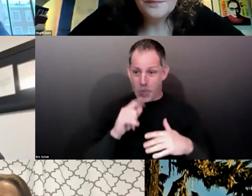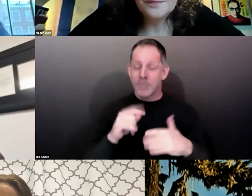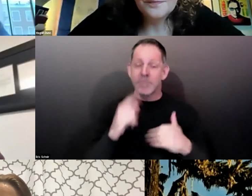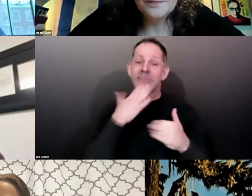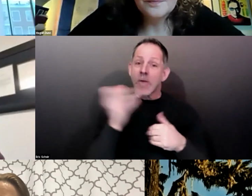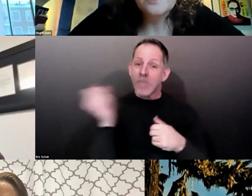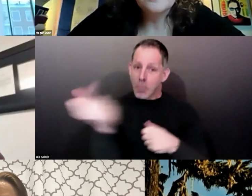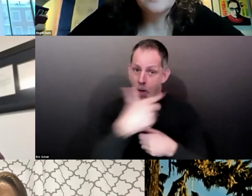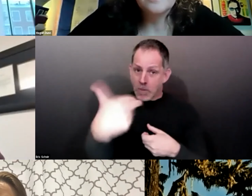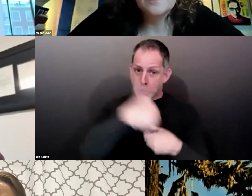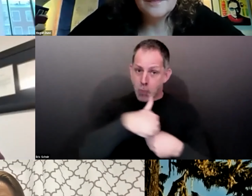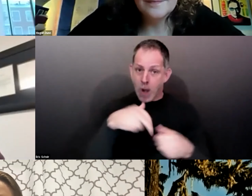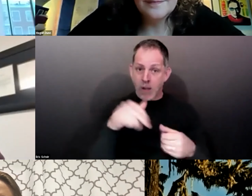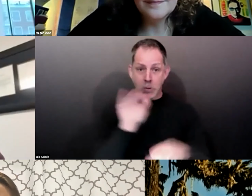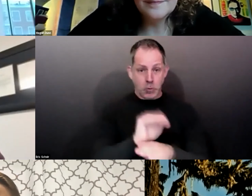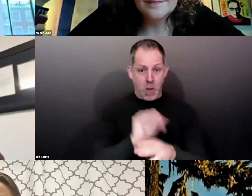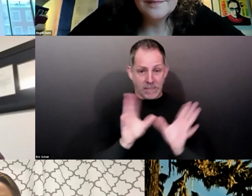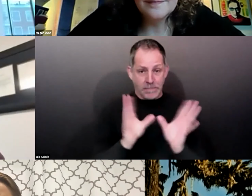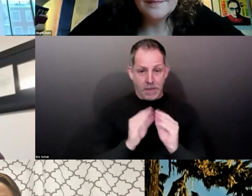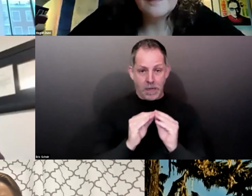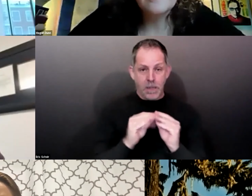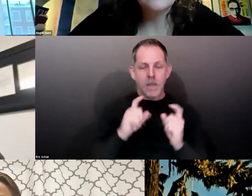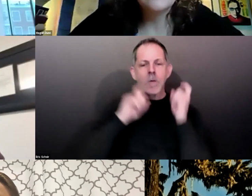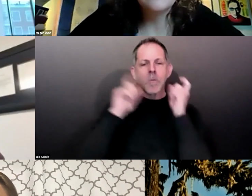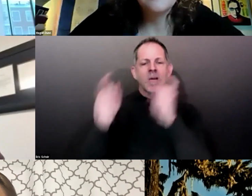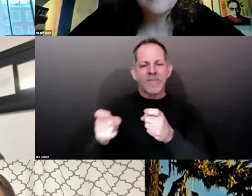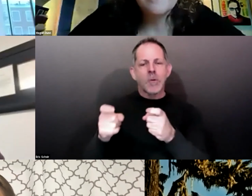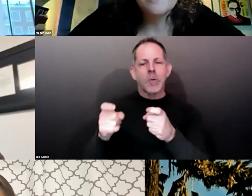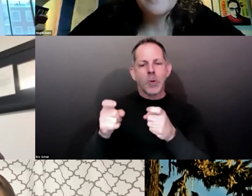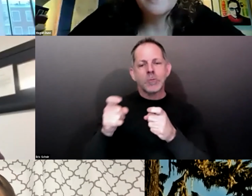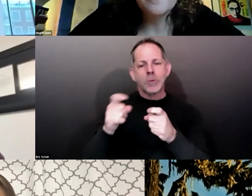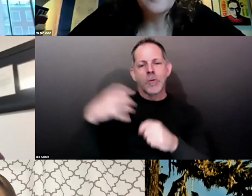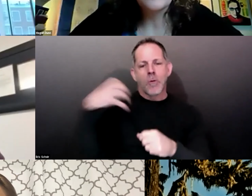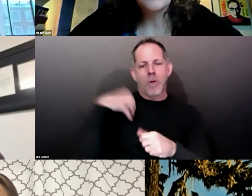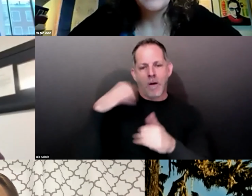officer, the reason most of you have joined us today, Dr. Spitters.